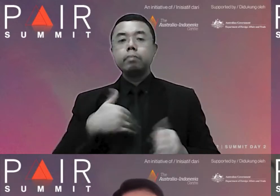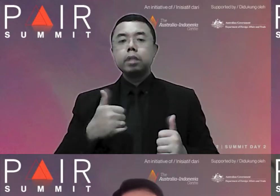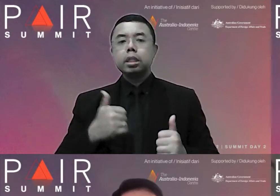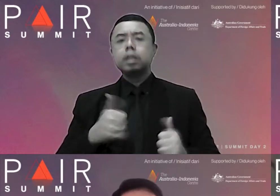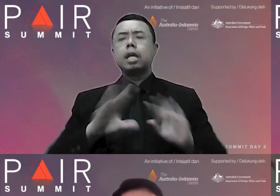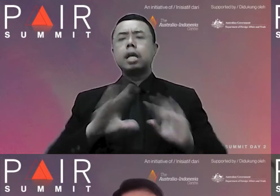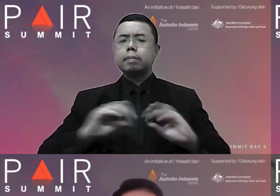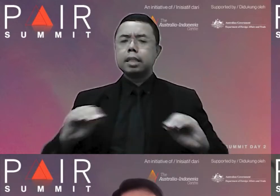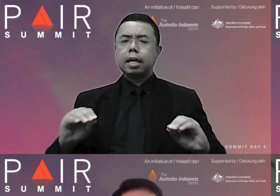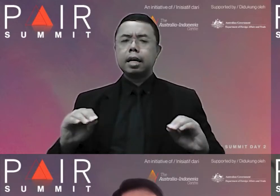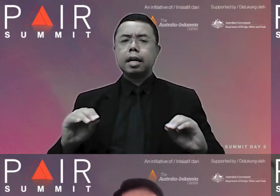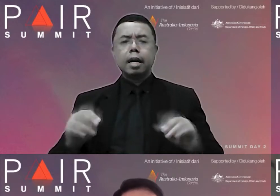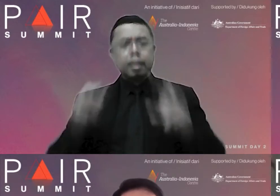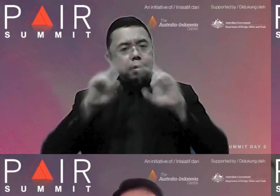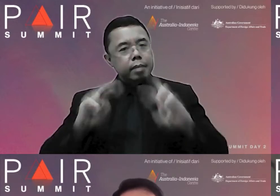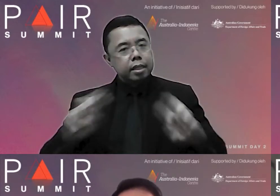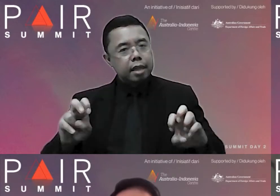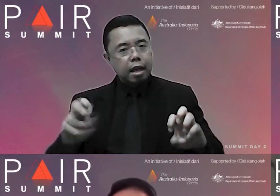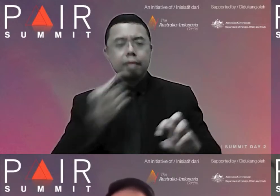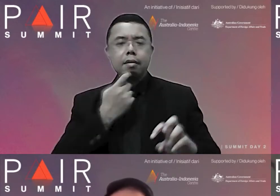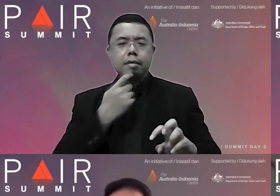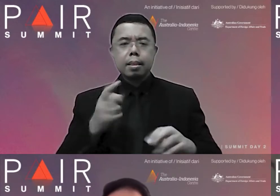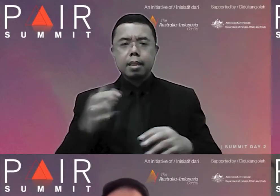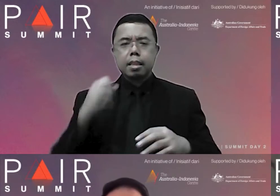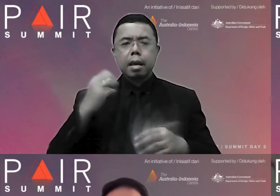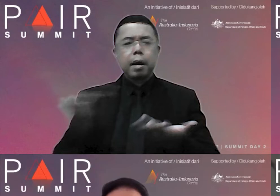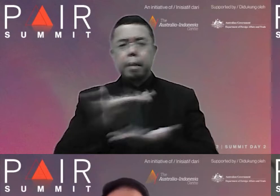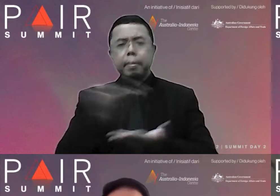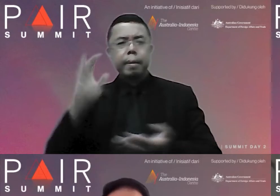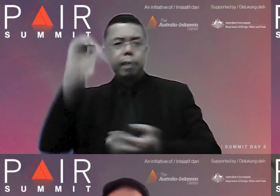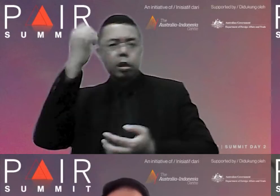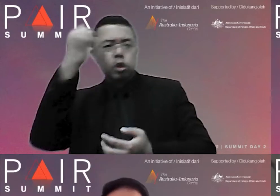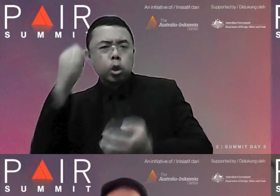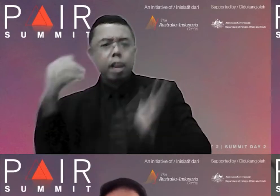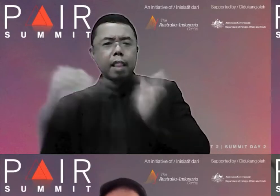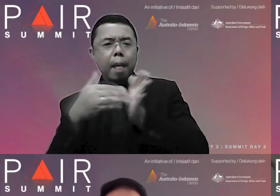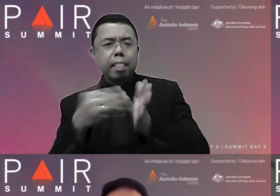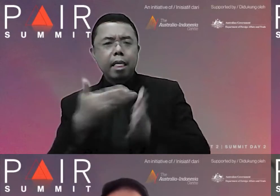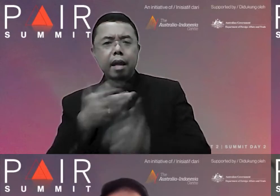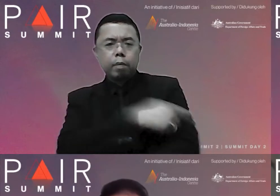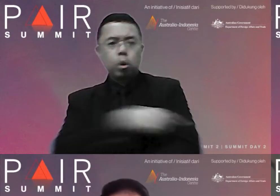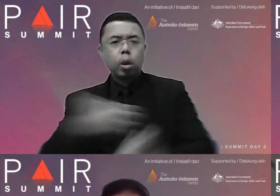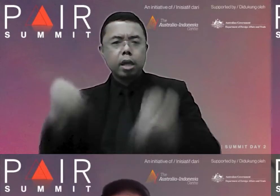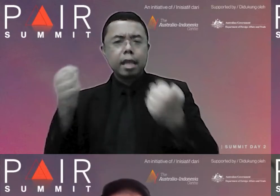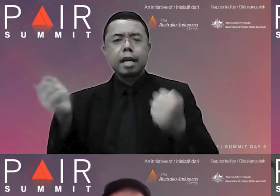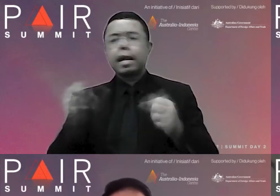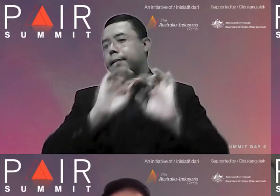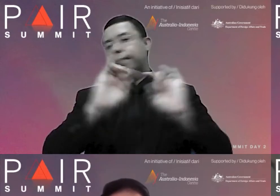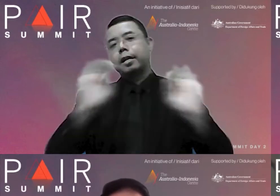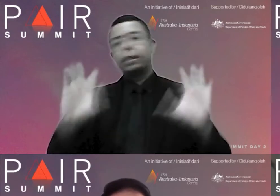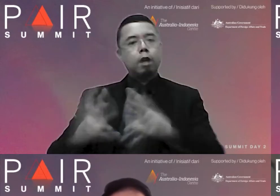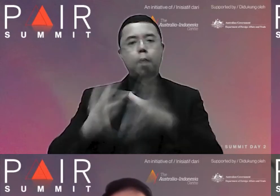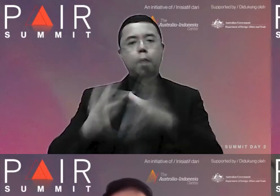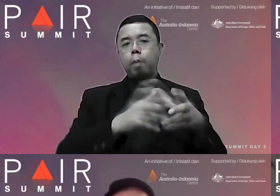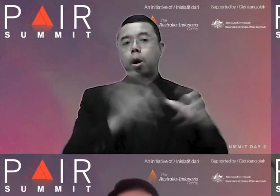and struggles of these healthcare workers from different hospital classes, from class A, which is the top class,